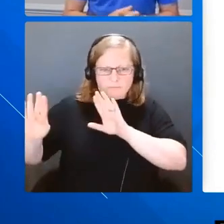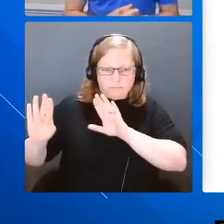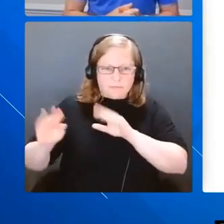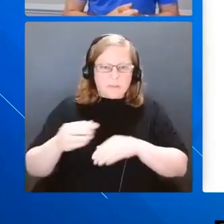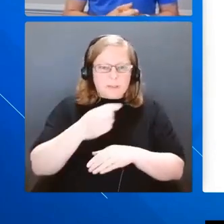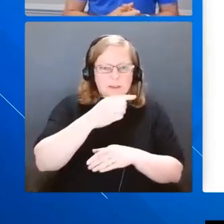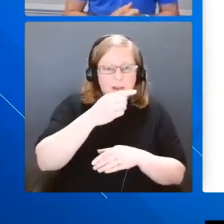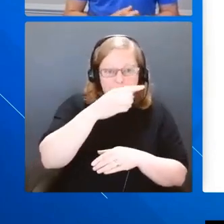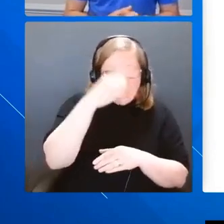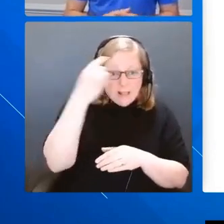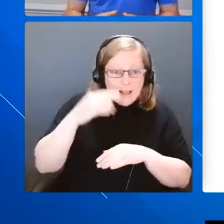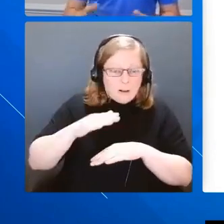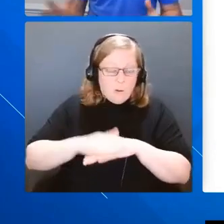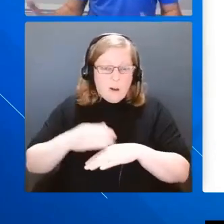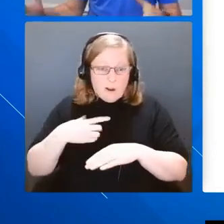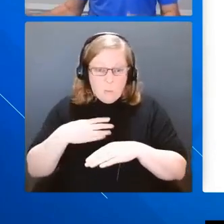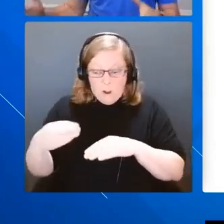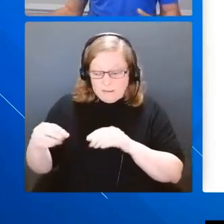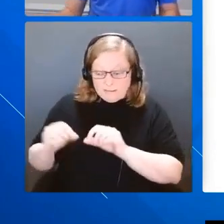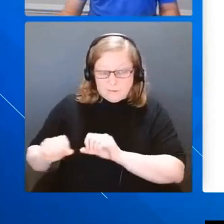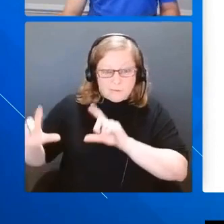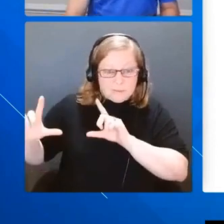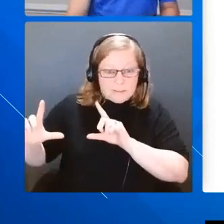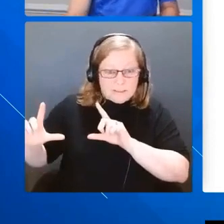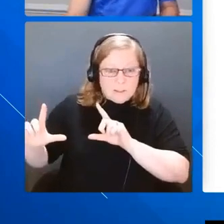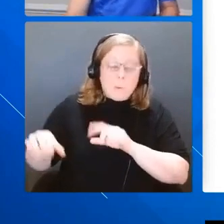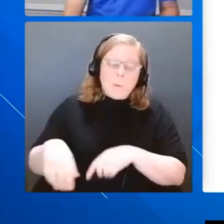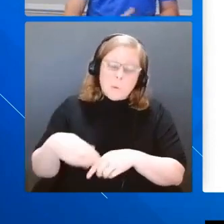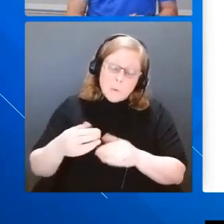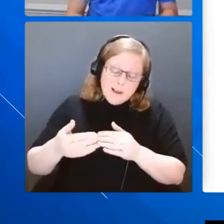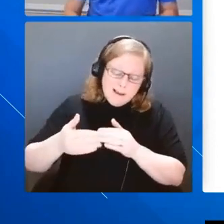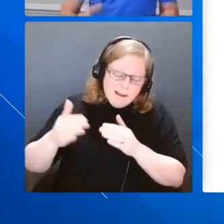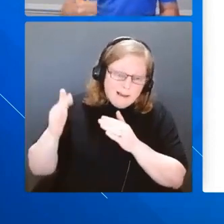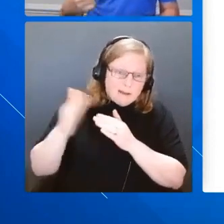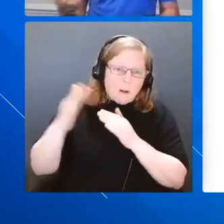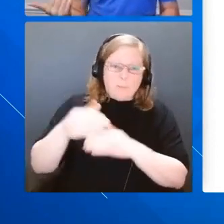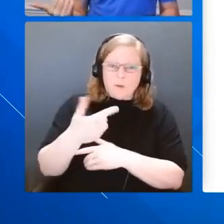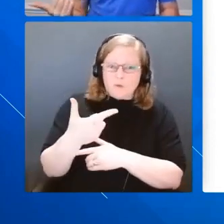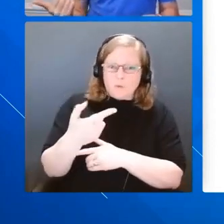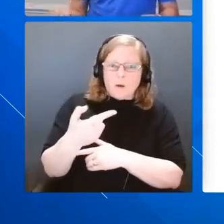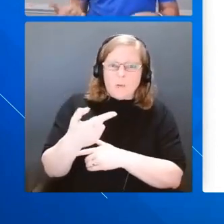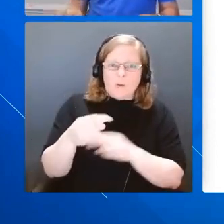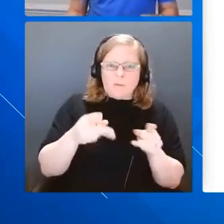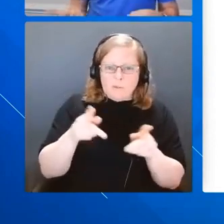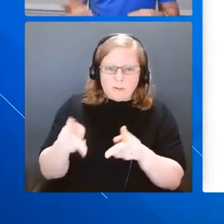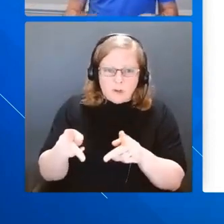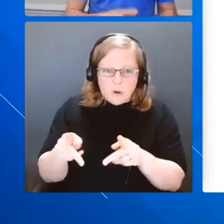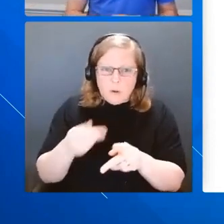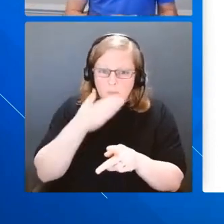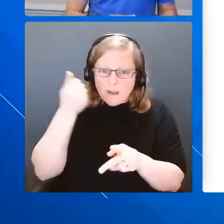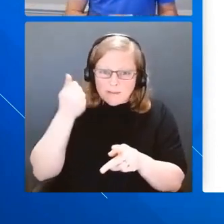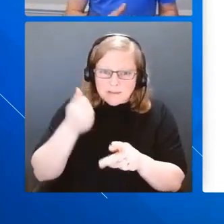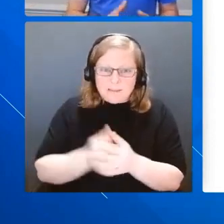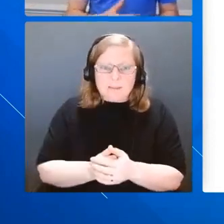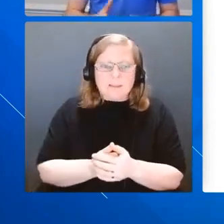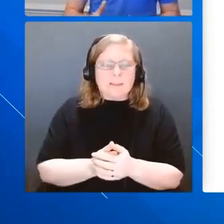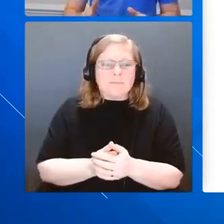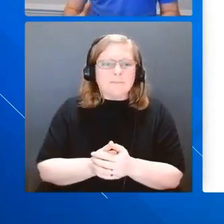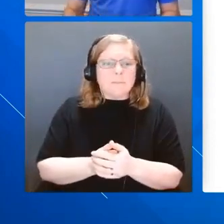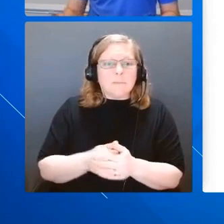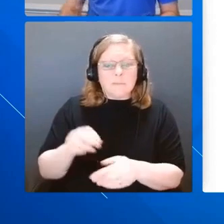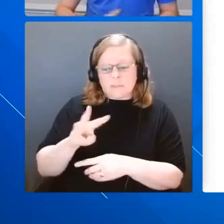contrast ratio of 21:1, which is the highest ratio possible. I mentioned those WCAG, or Web Content Accessibility